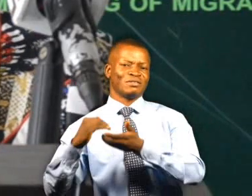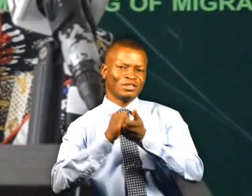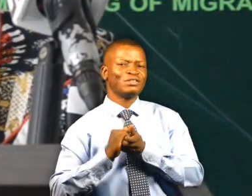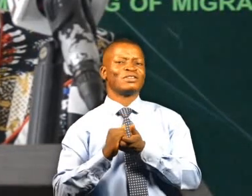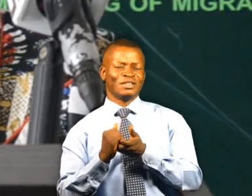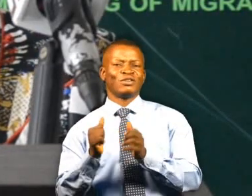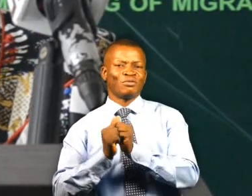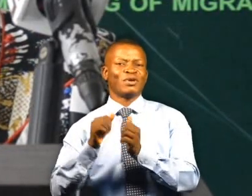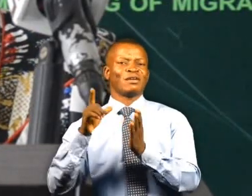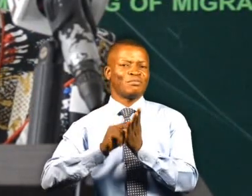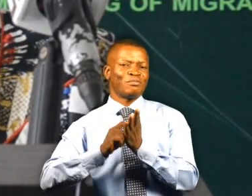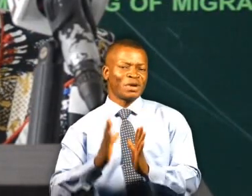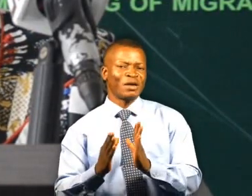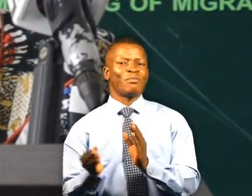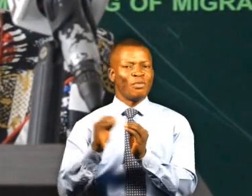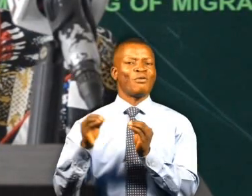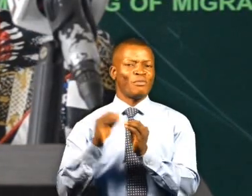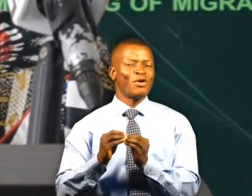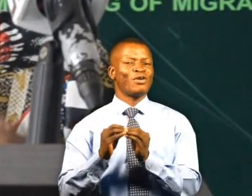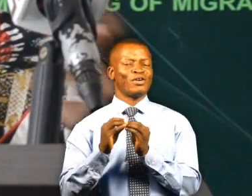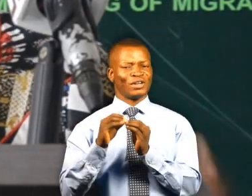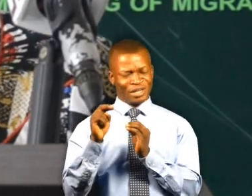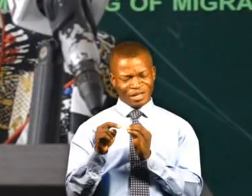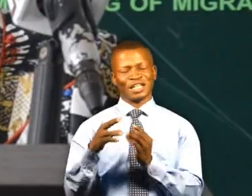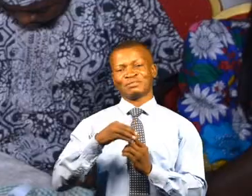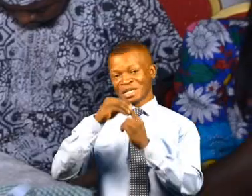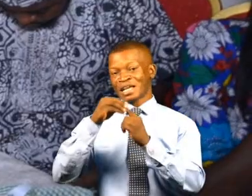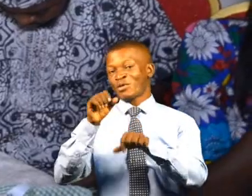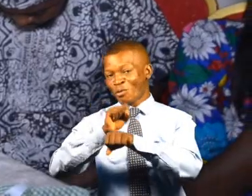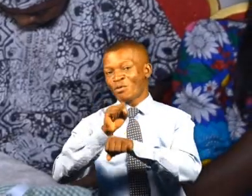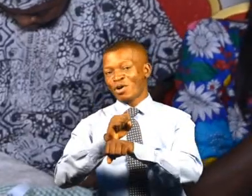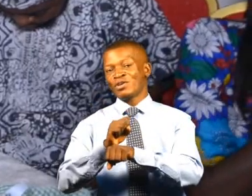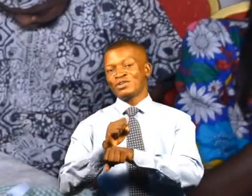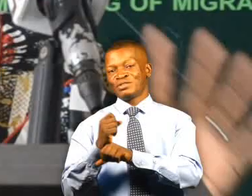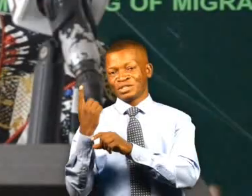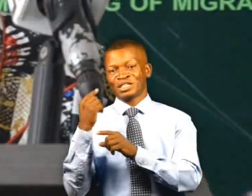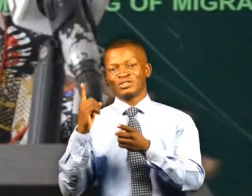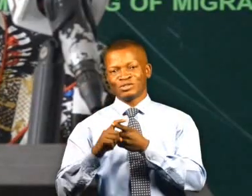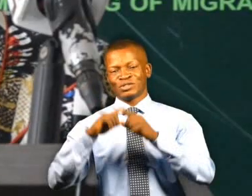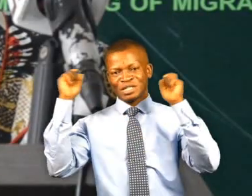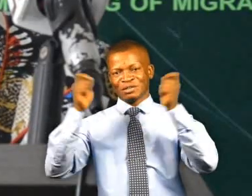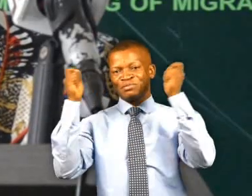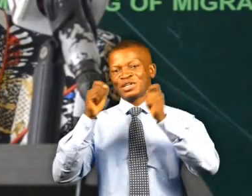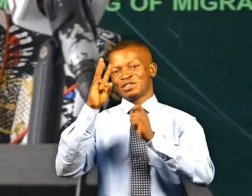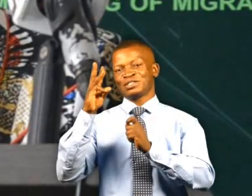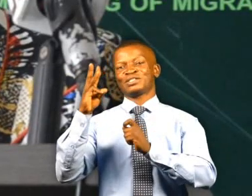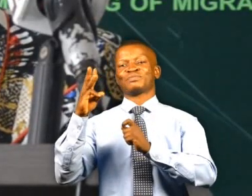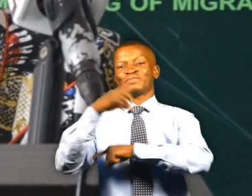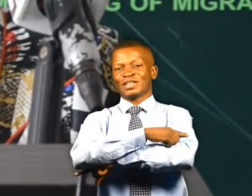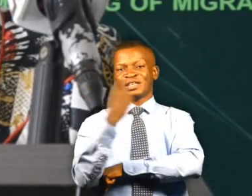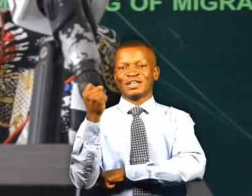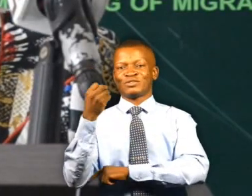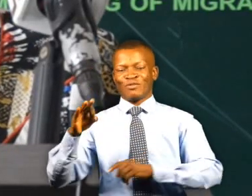symbiotic relationship with the press, more collaborative efforts were needed, especially as the world recently commemorated 16 days